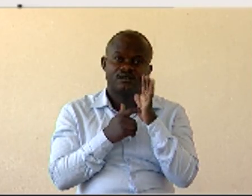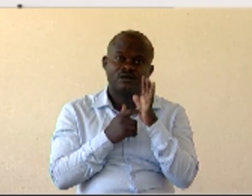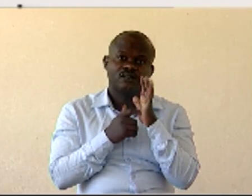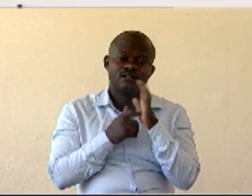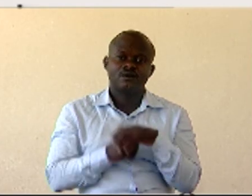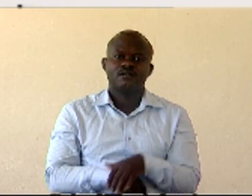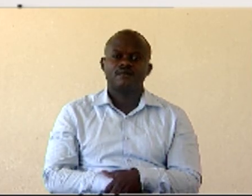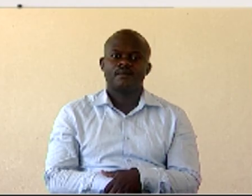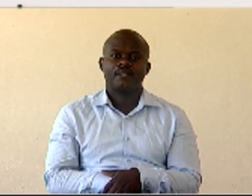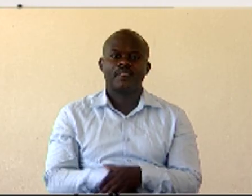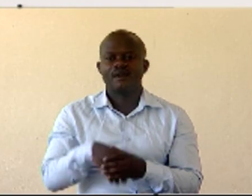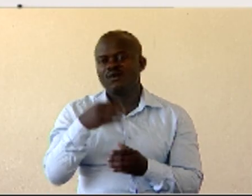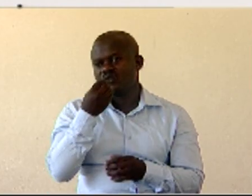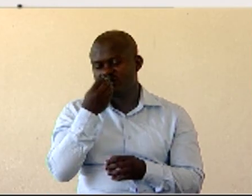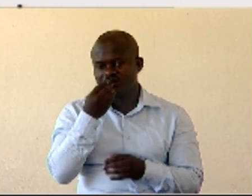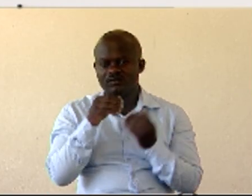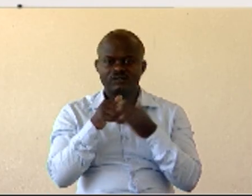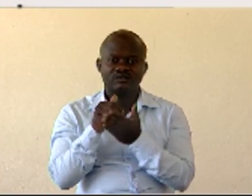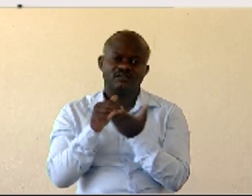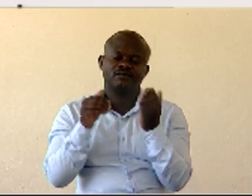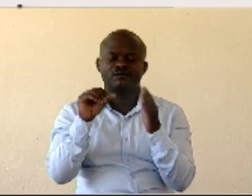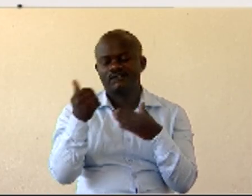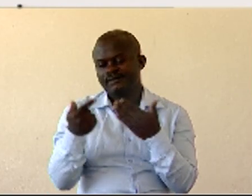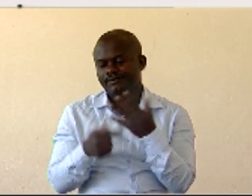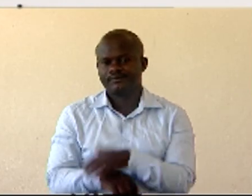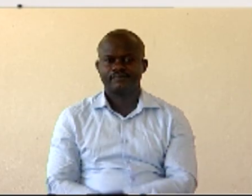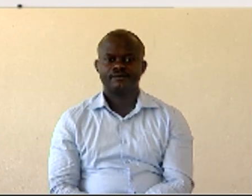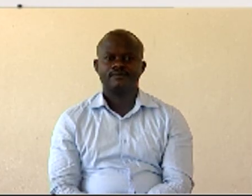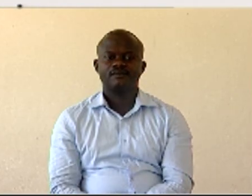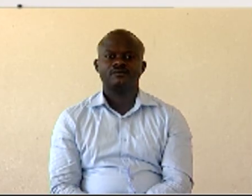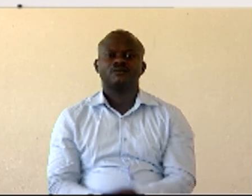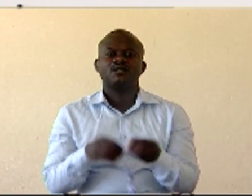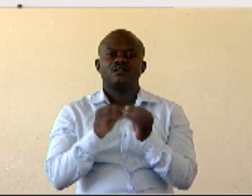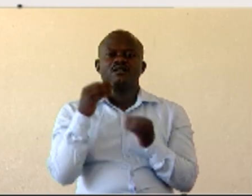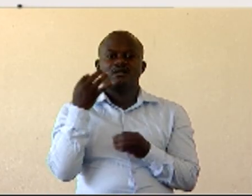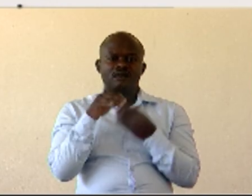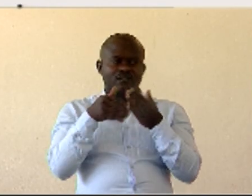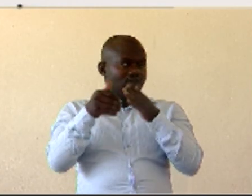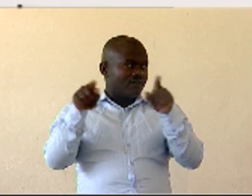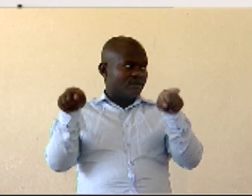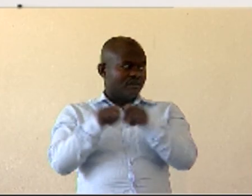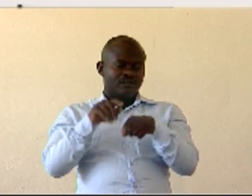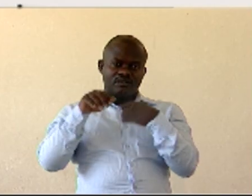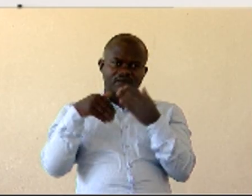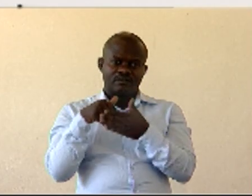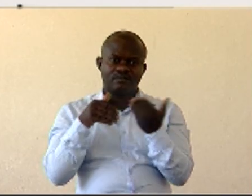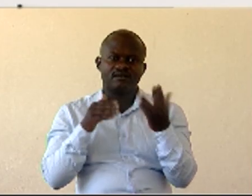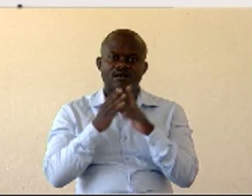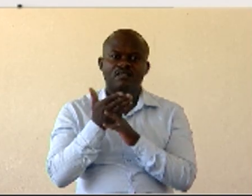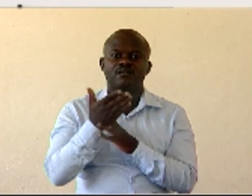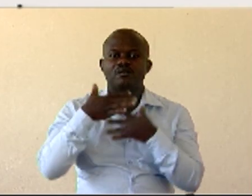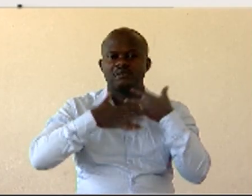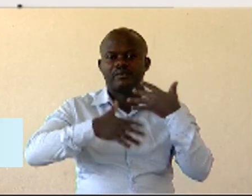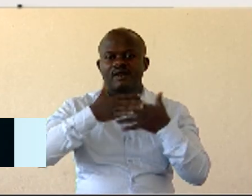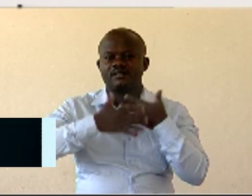disease, foodborne disease, and etc. Number 3, we said blood also, it can also be passing through